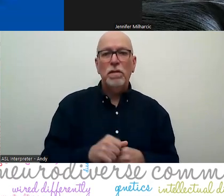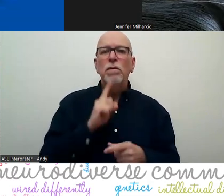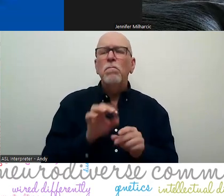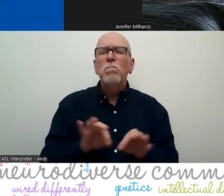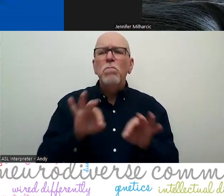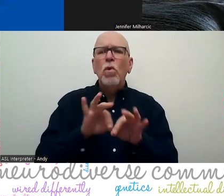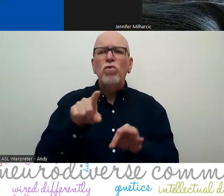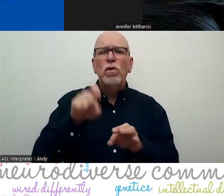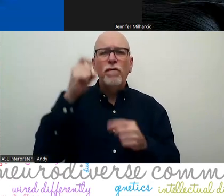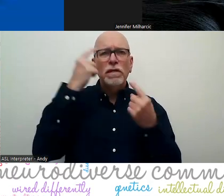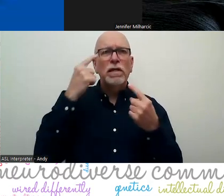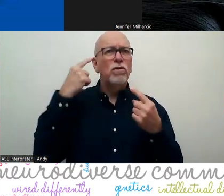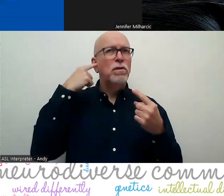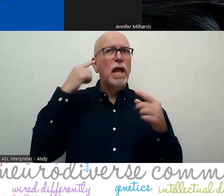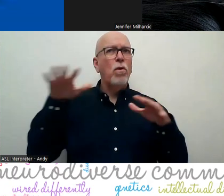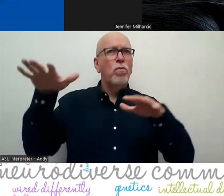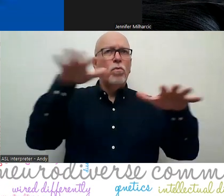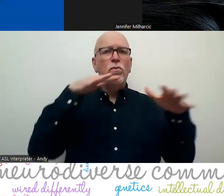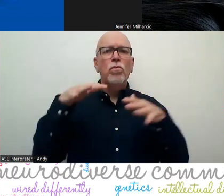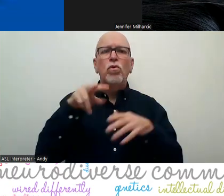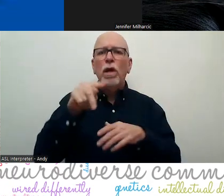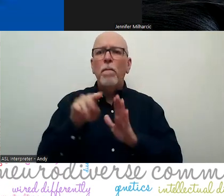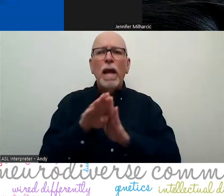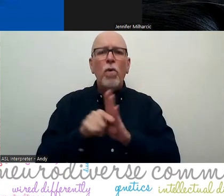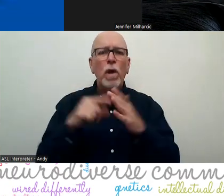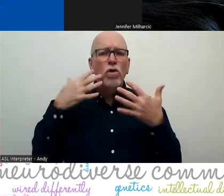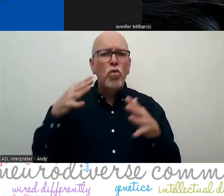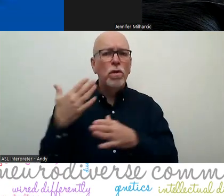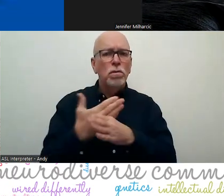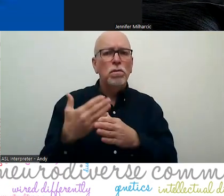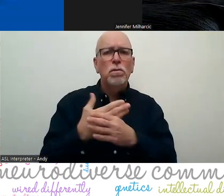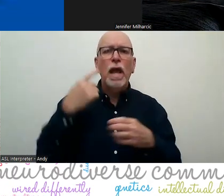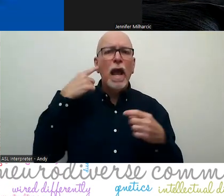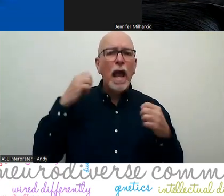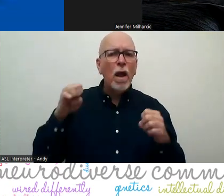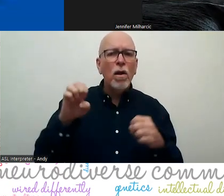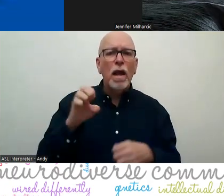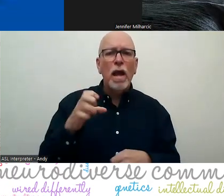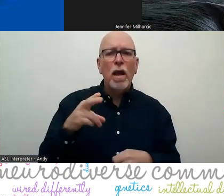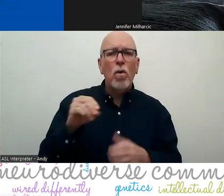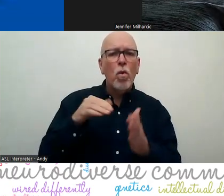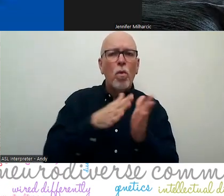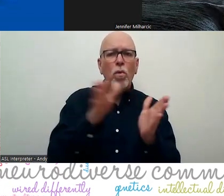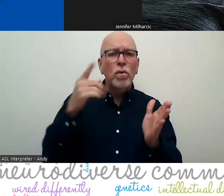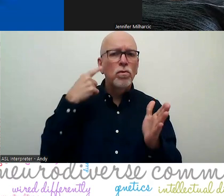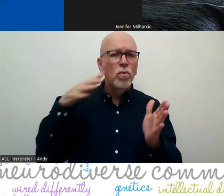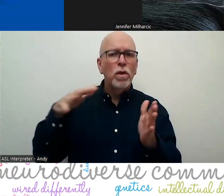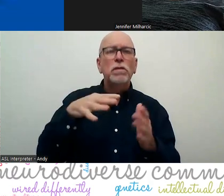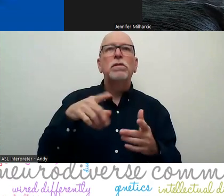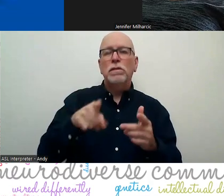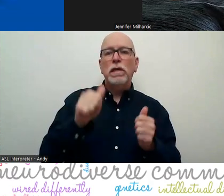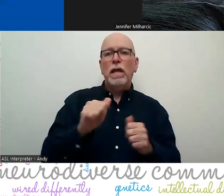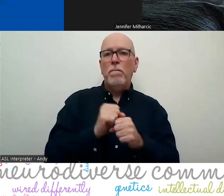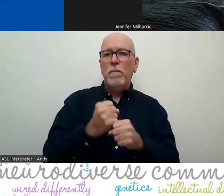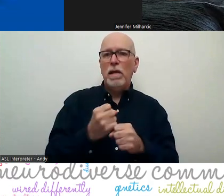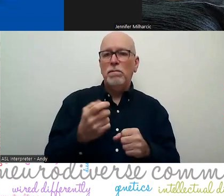to consider acoustics looking at background noise and echo and reverberation these can exasperate